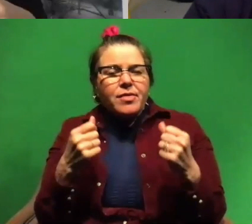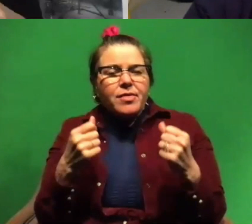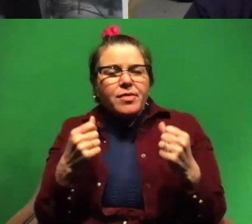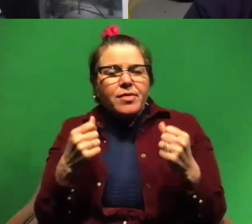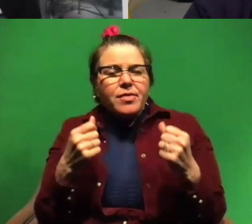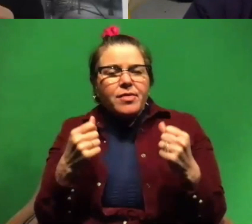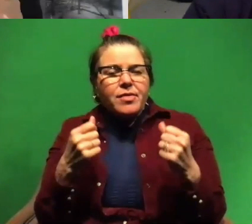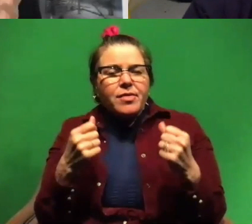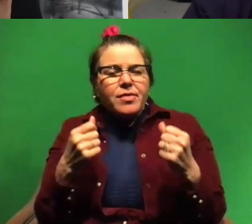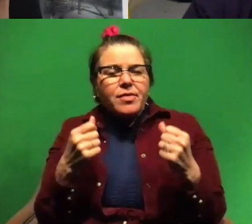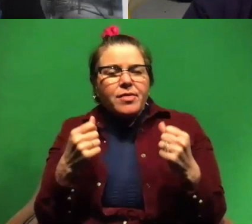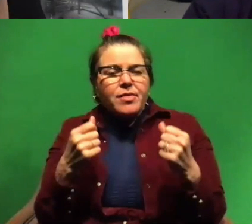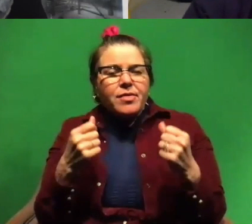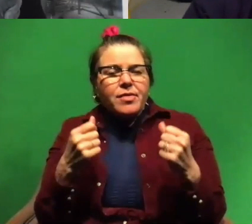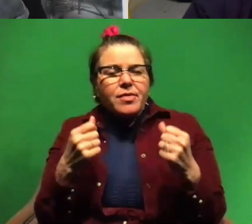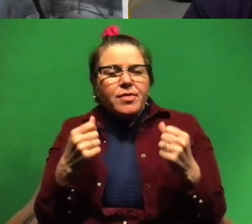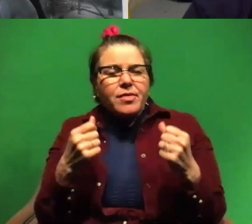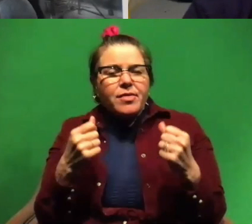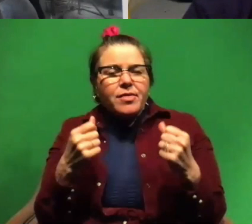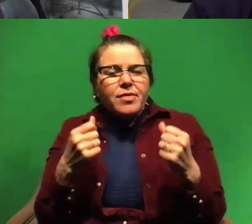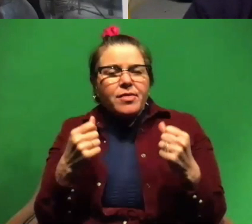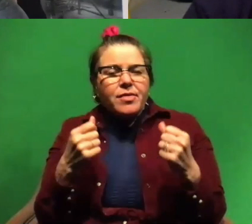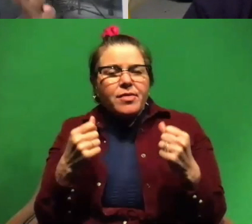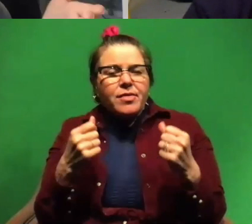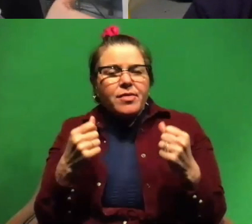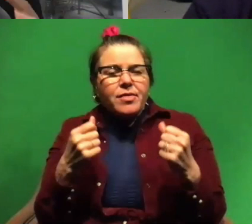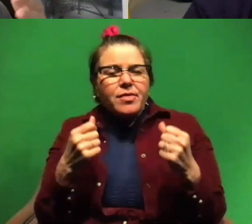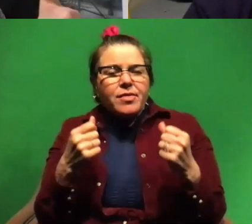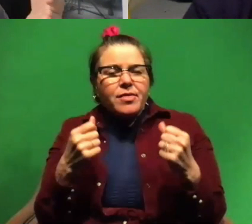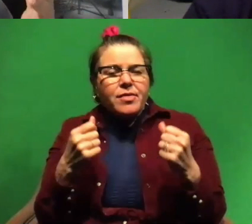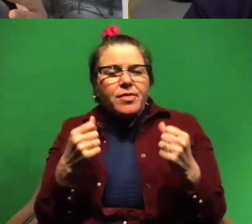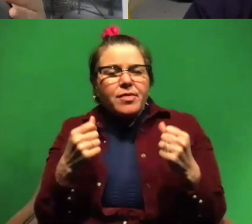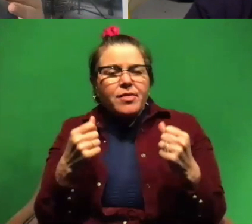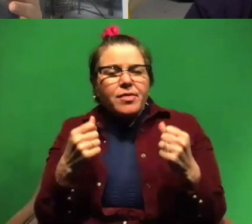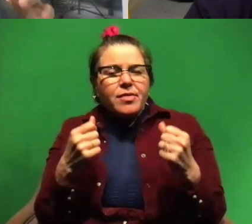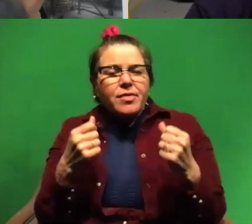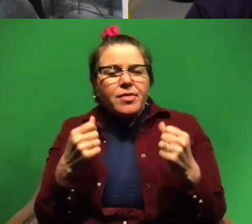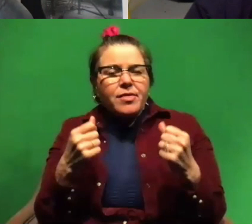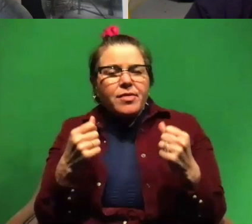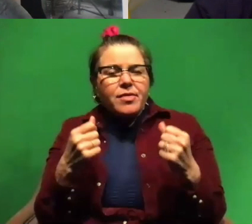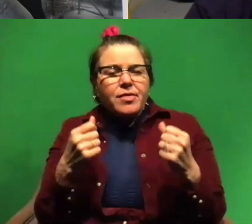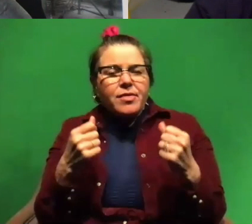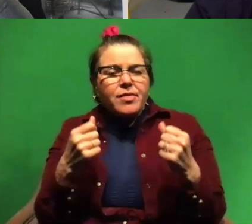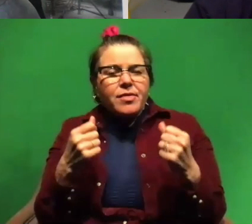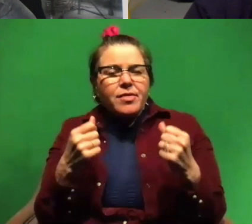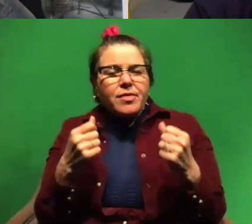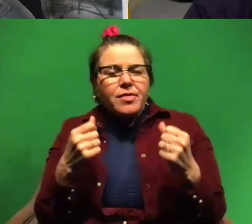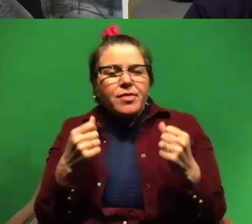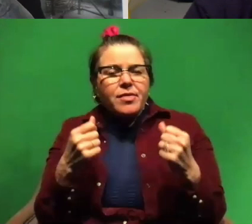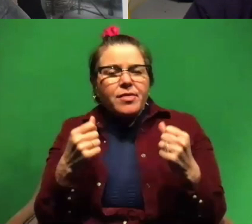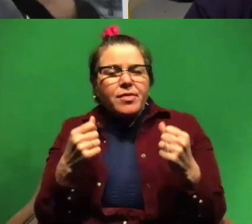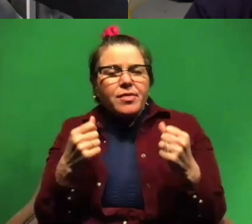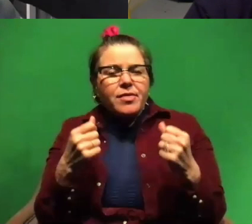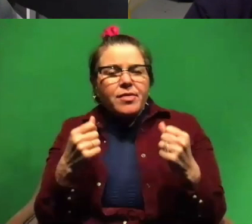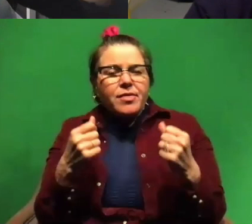And yeah, otherwise just like kind of hard and sandpapery because of those dermal denticles that are on their